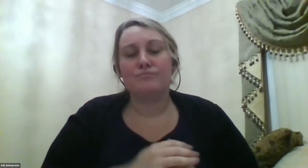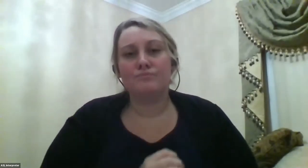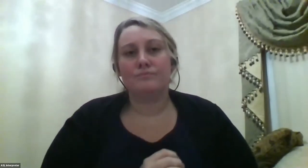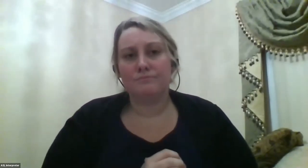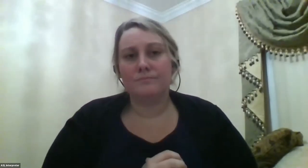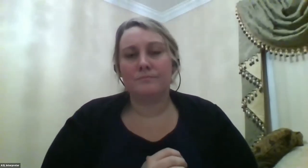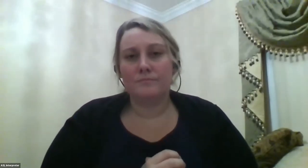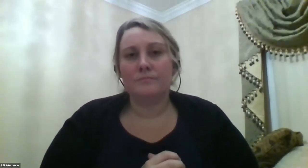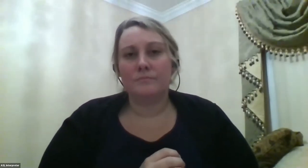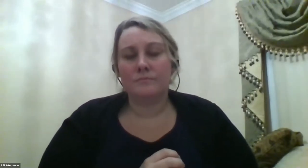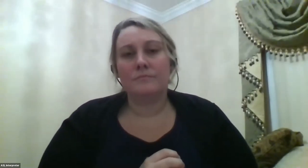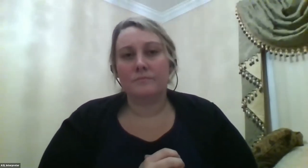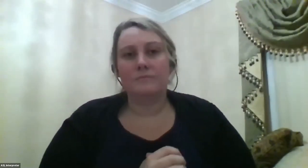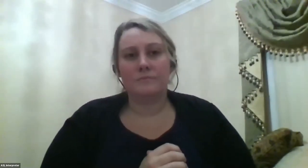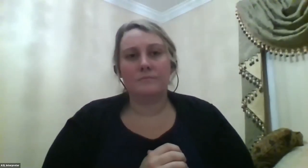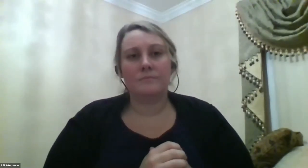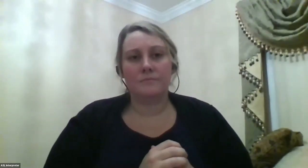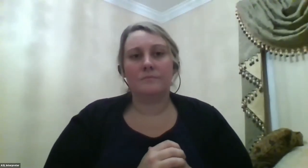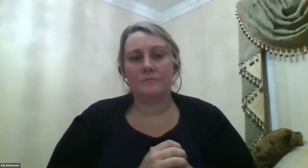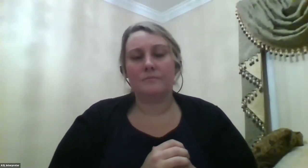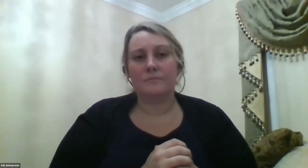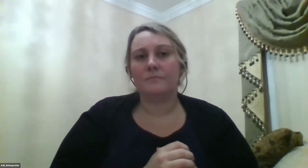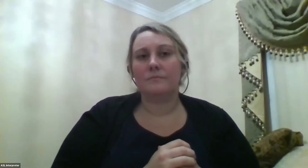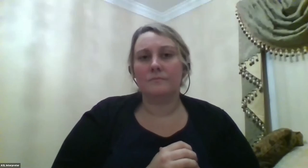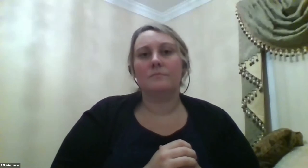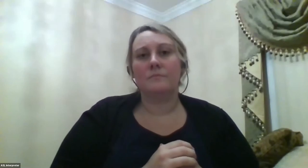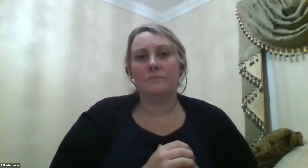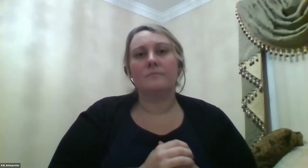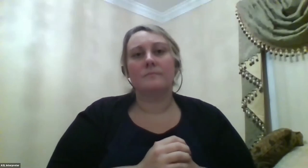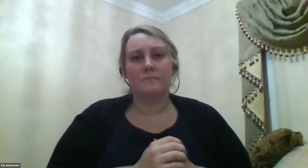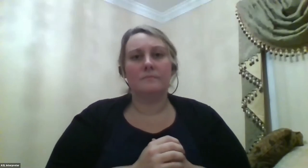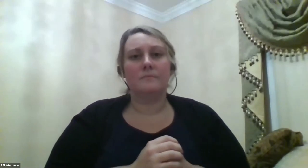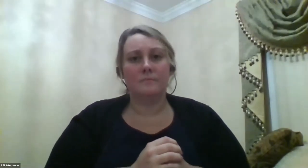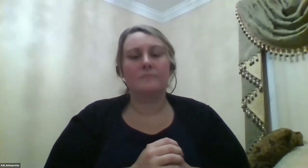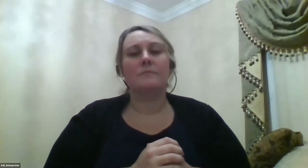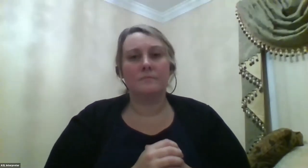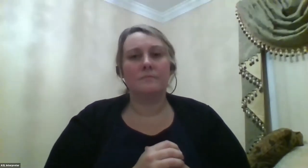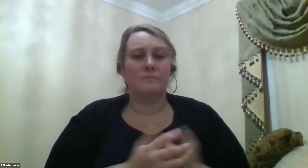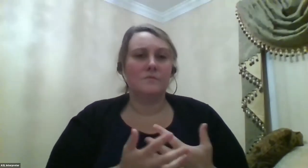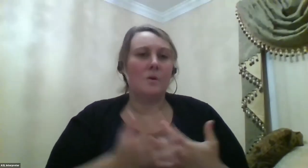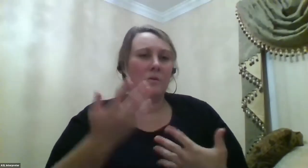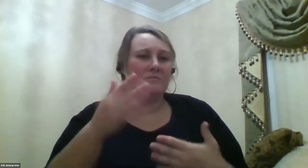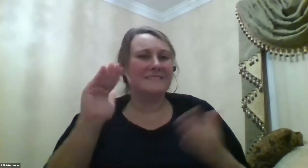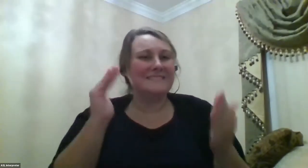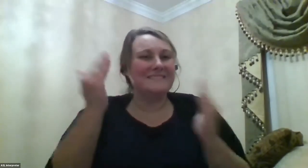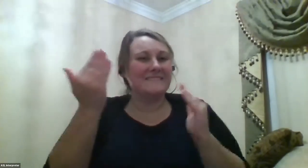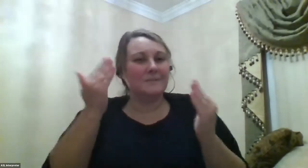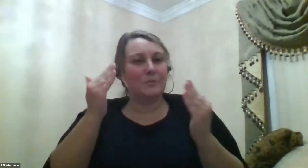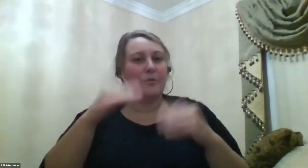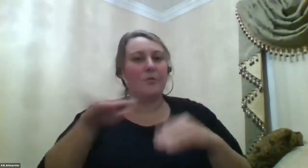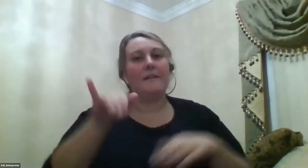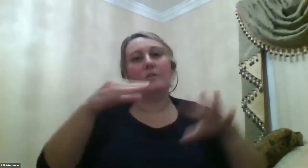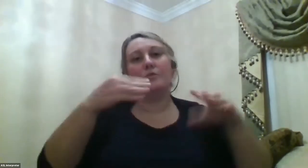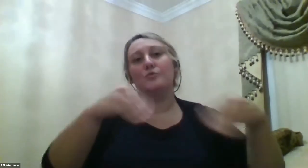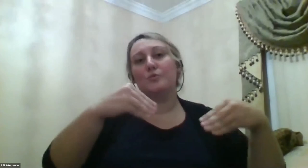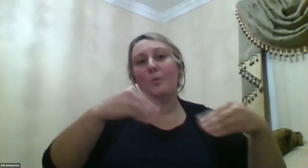that context that would share that form would be like a store window of, um, a